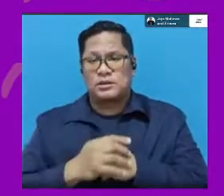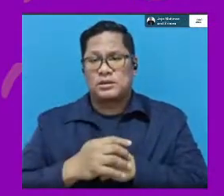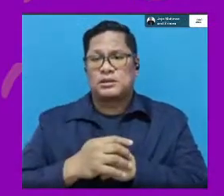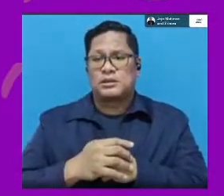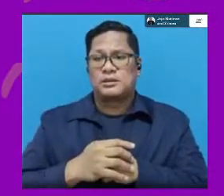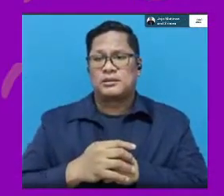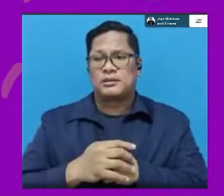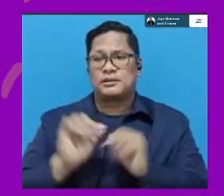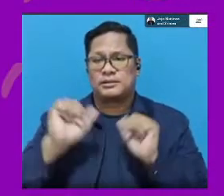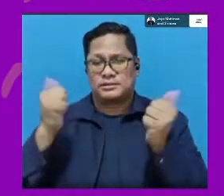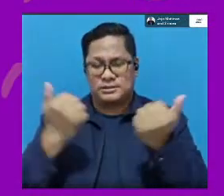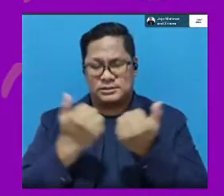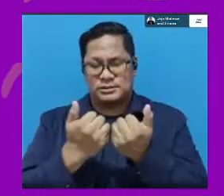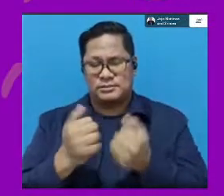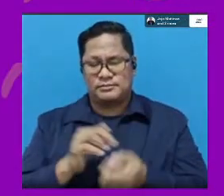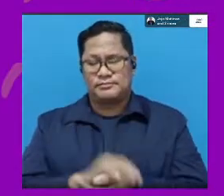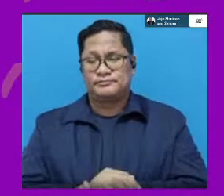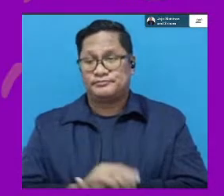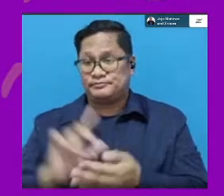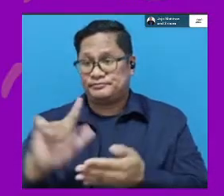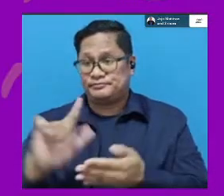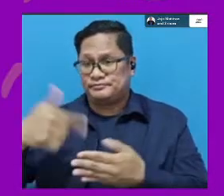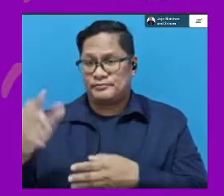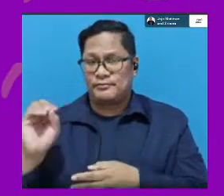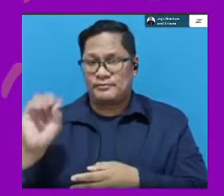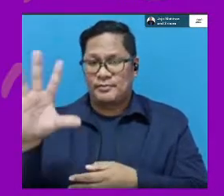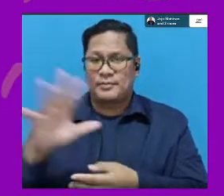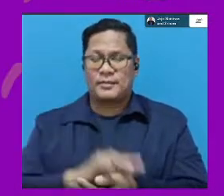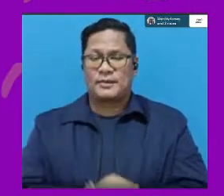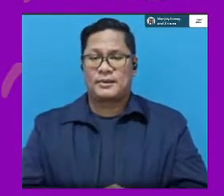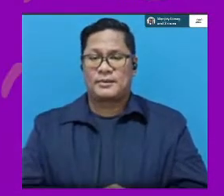agencies. Next slide, please.